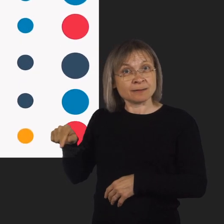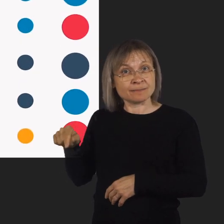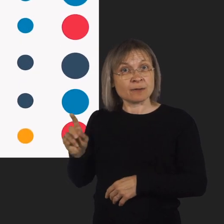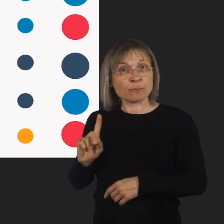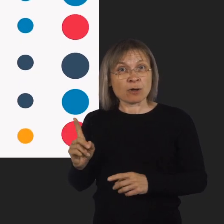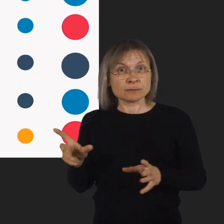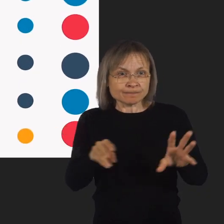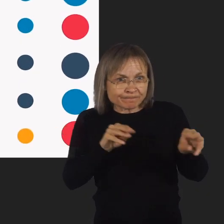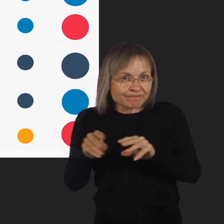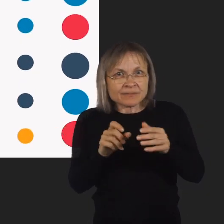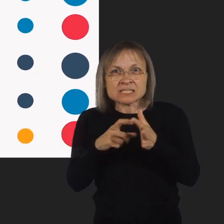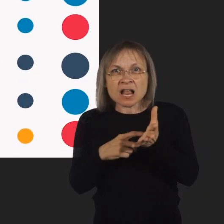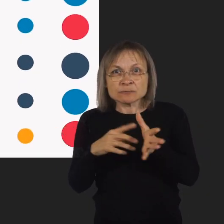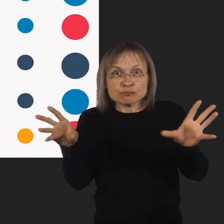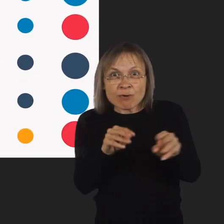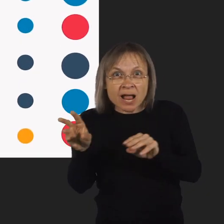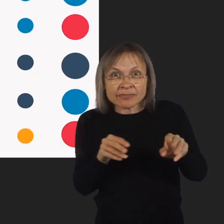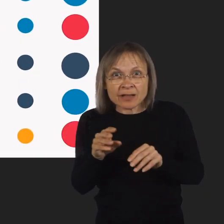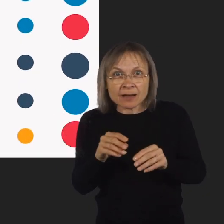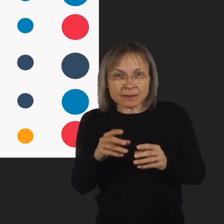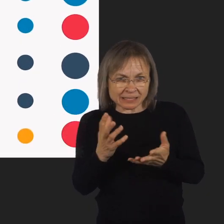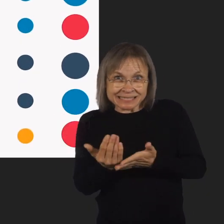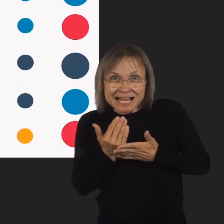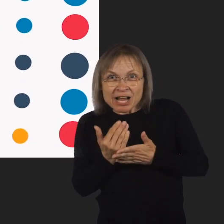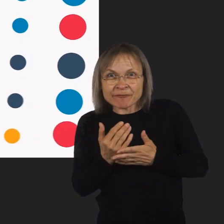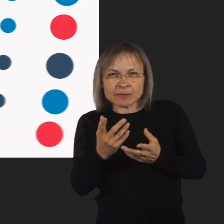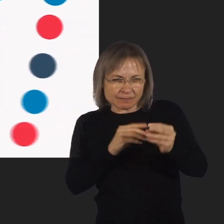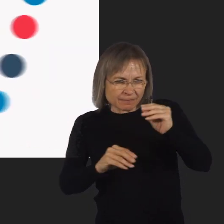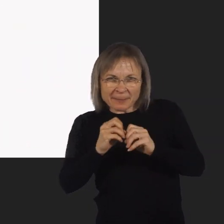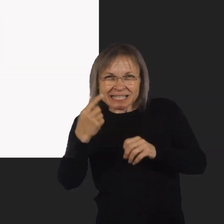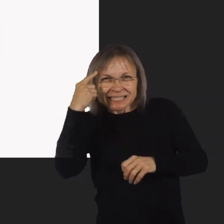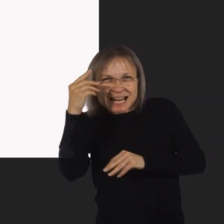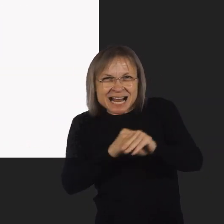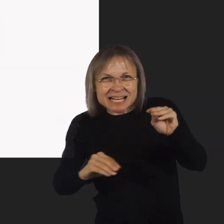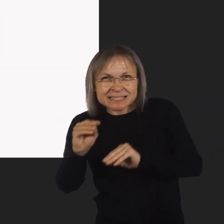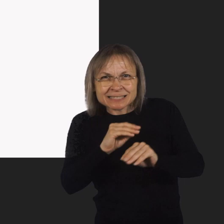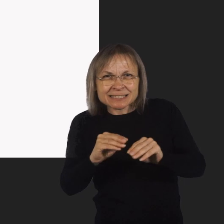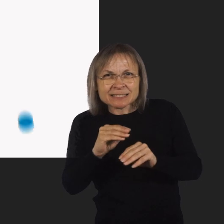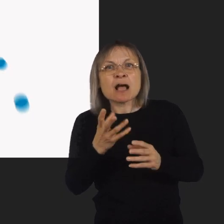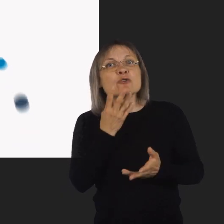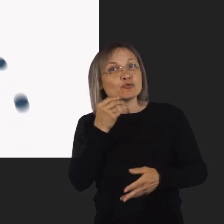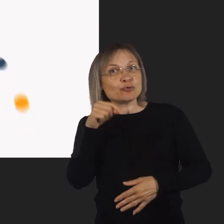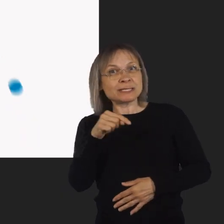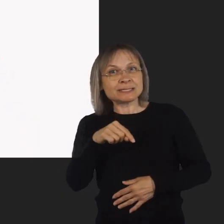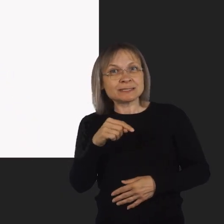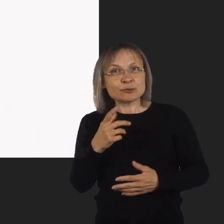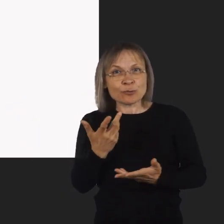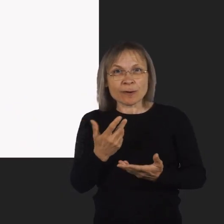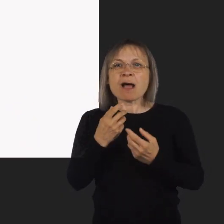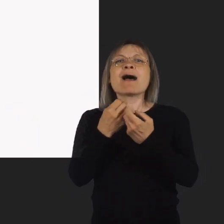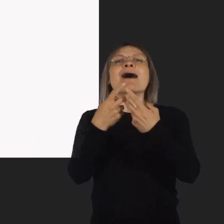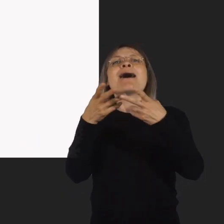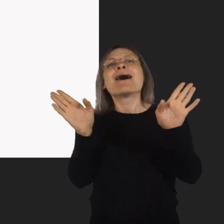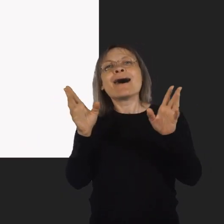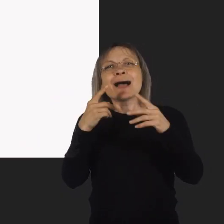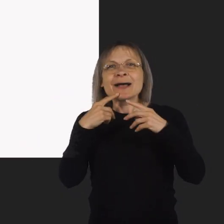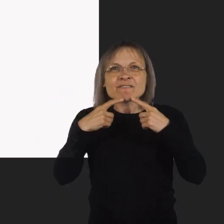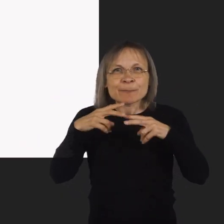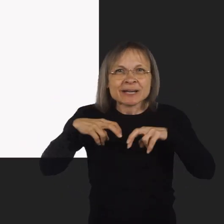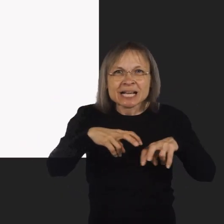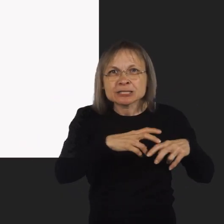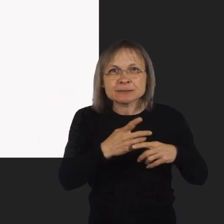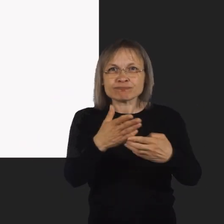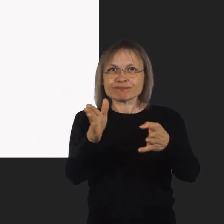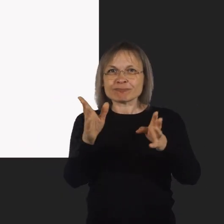care professionals to bring these data together securely to make sense of them, and then to use them to enable